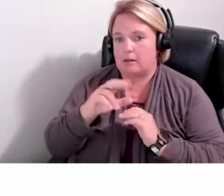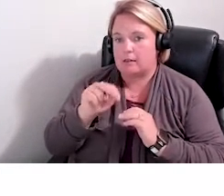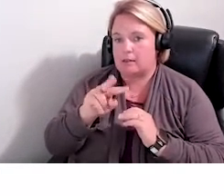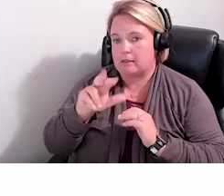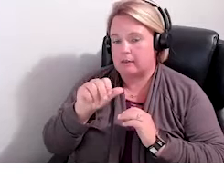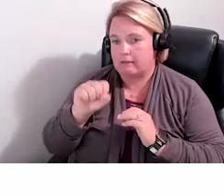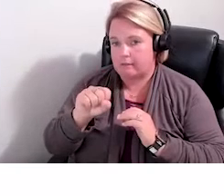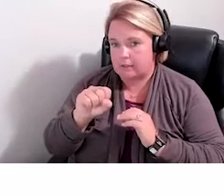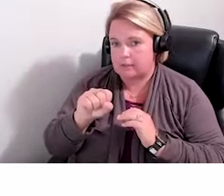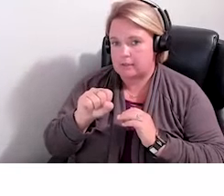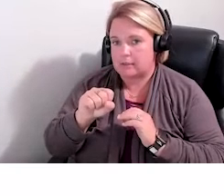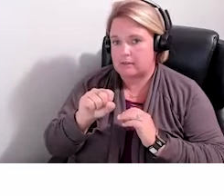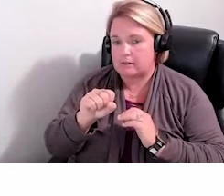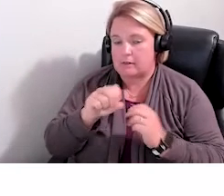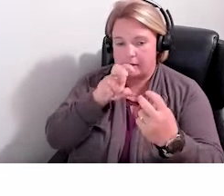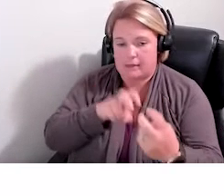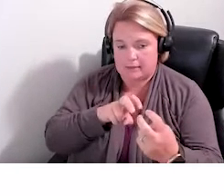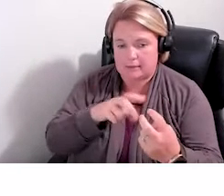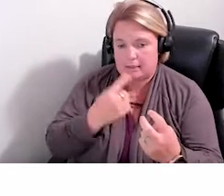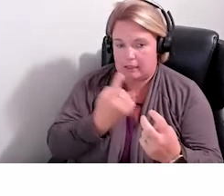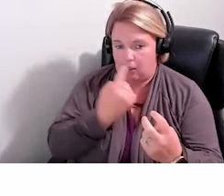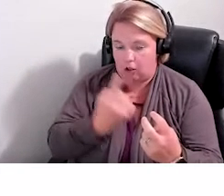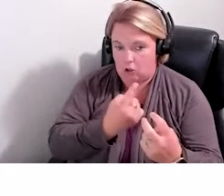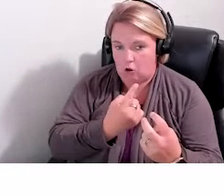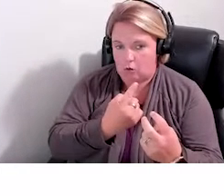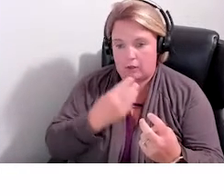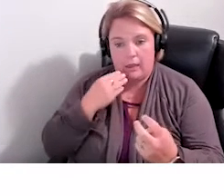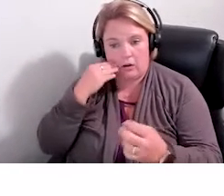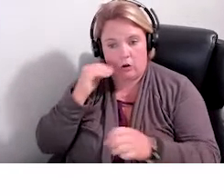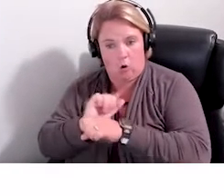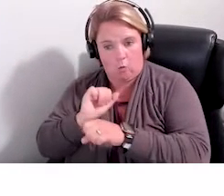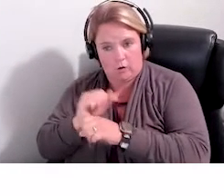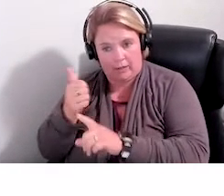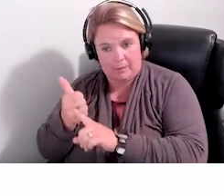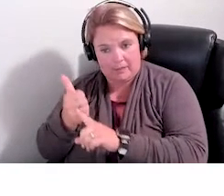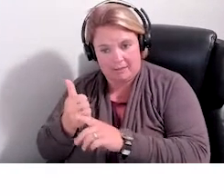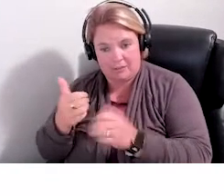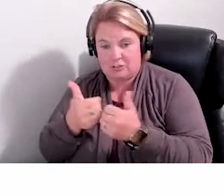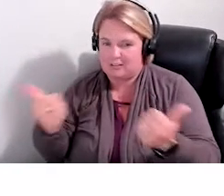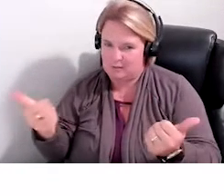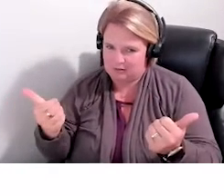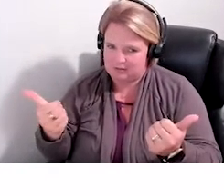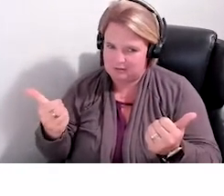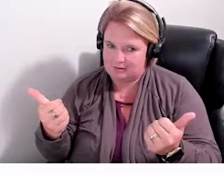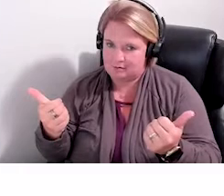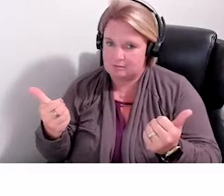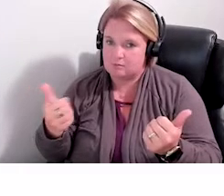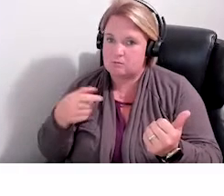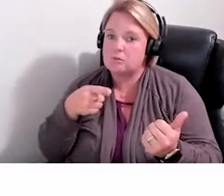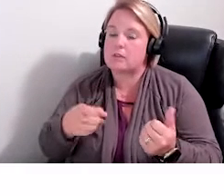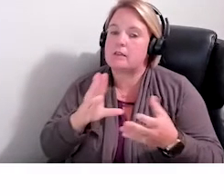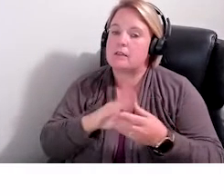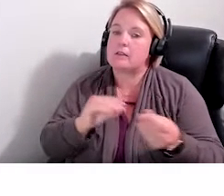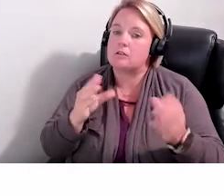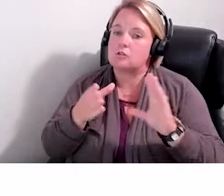and them sitting alone in a room trying to do homework are two completely different things. And I want to mention that the stories that I'm sharing